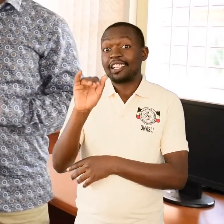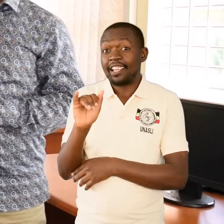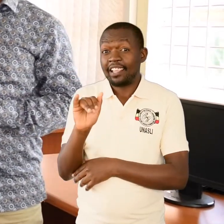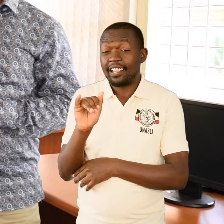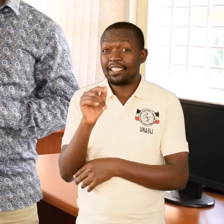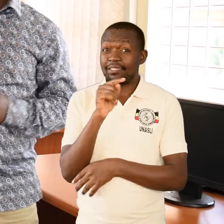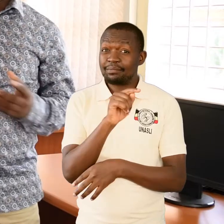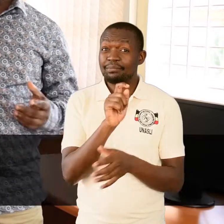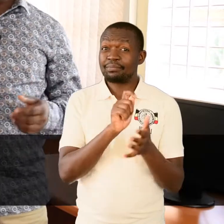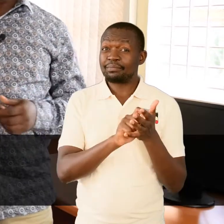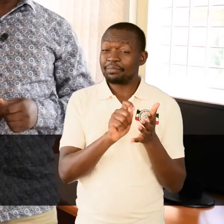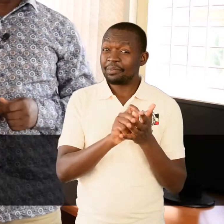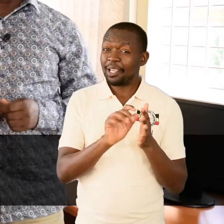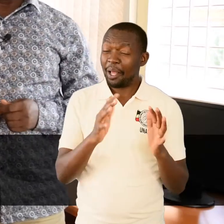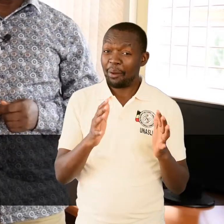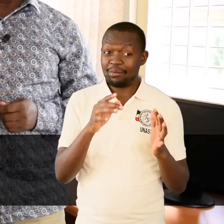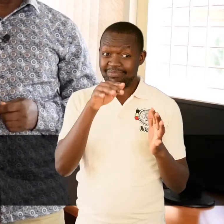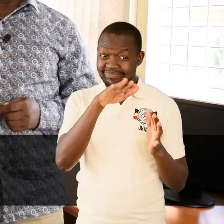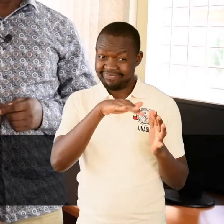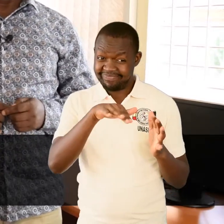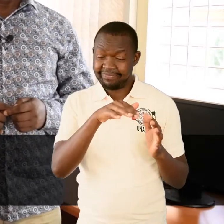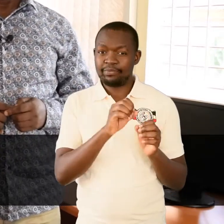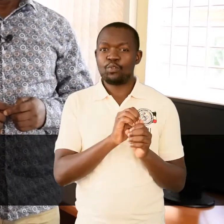about the coronavirus.